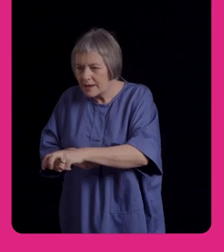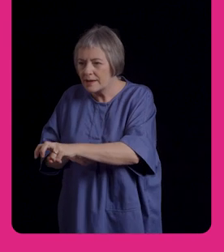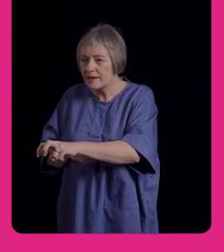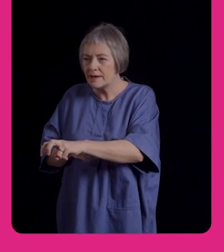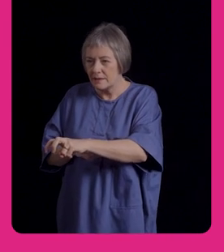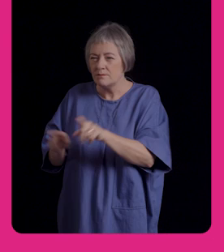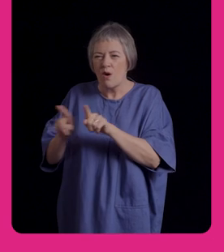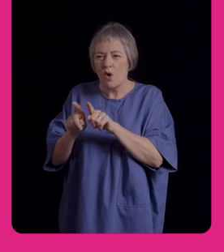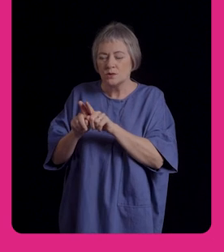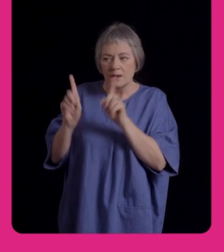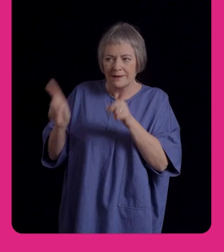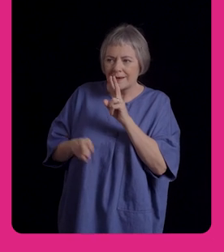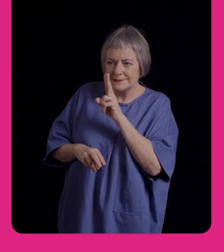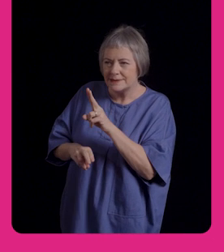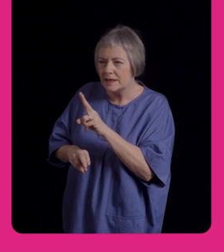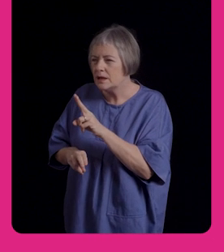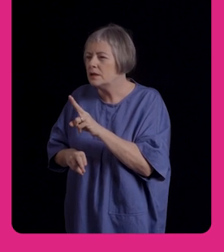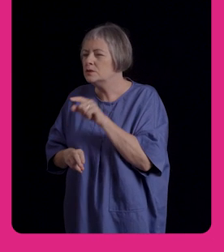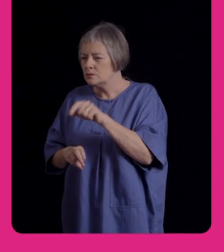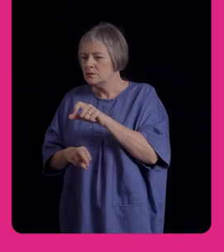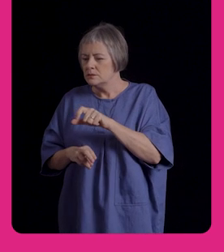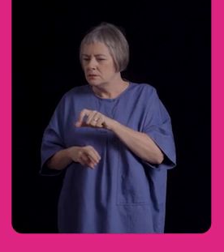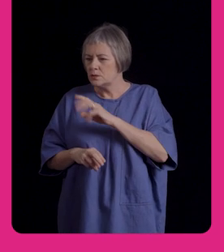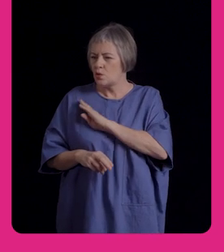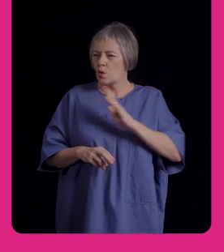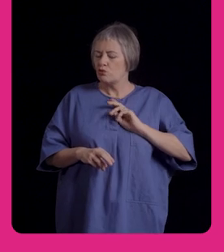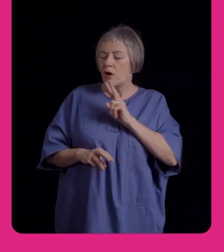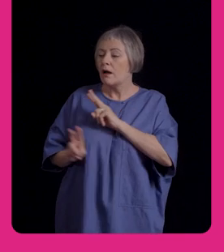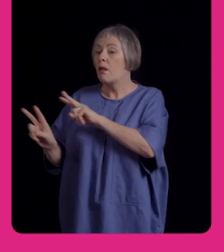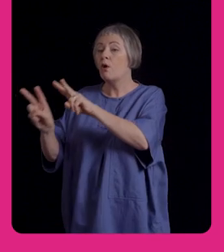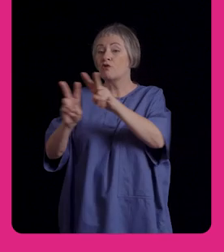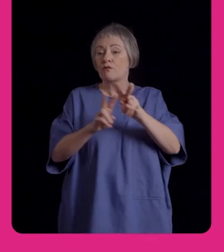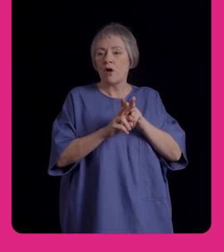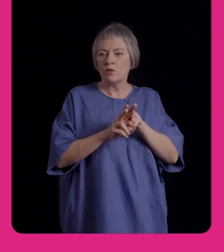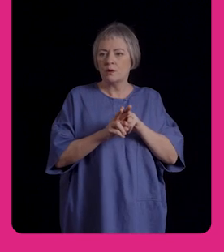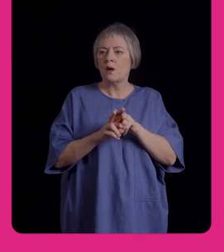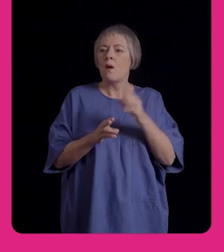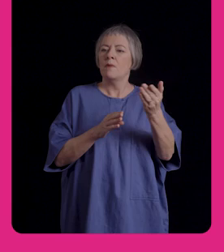also unseen, and he can do a little scouting before I throw myself overboard.